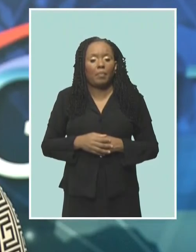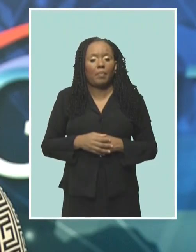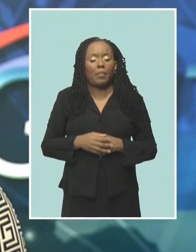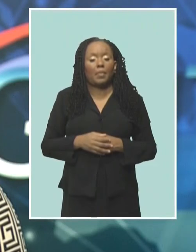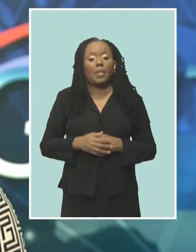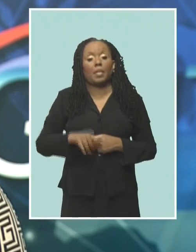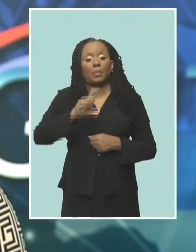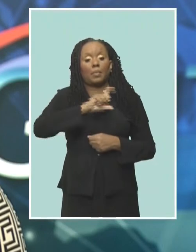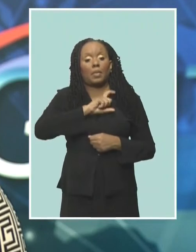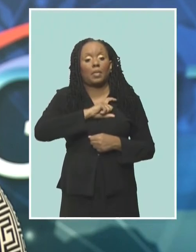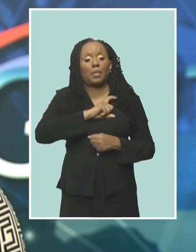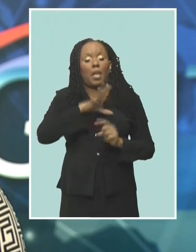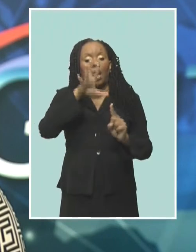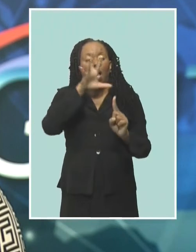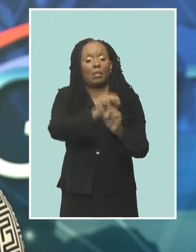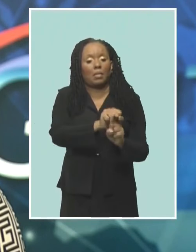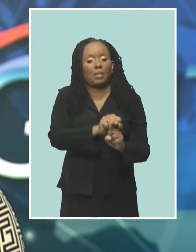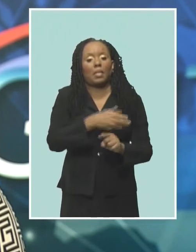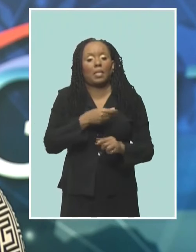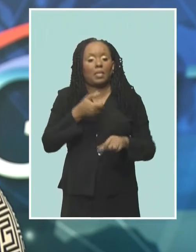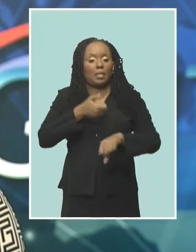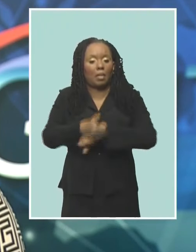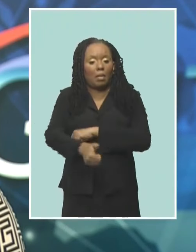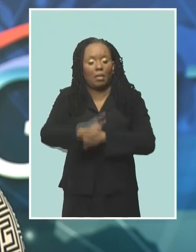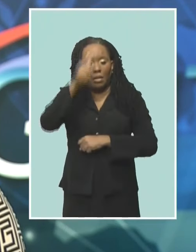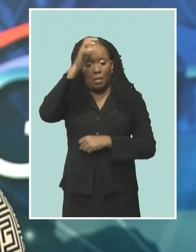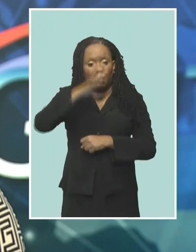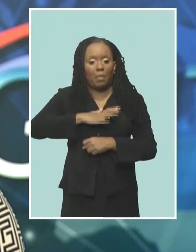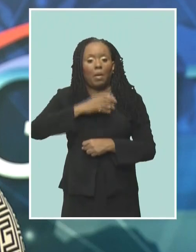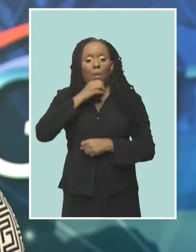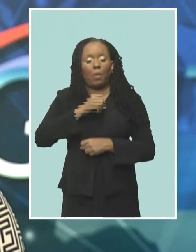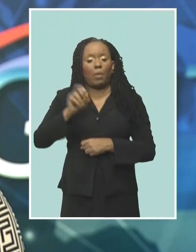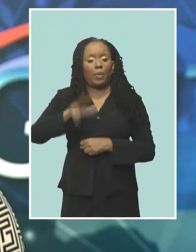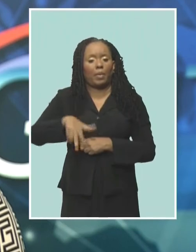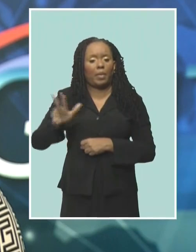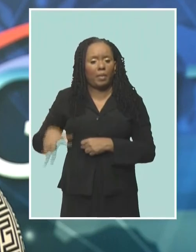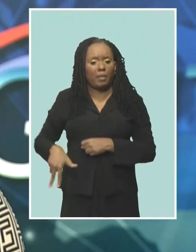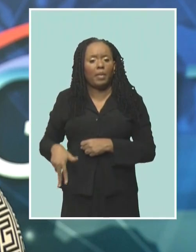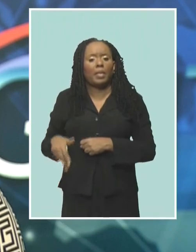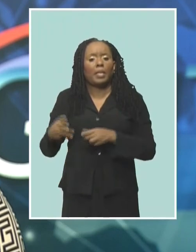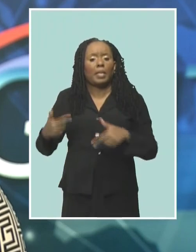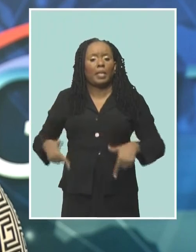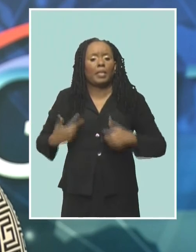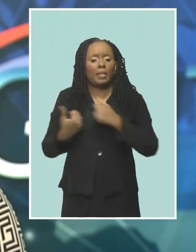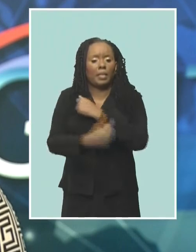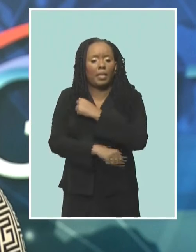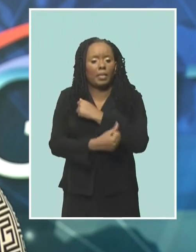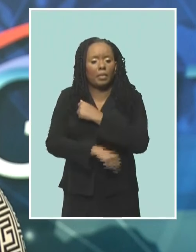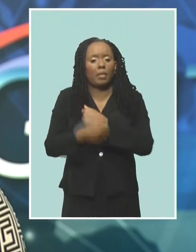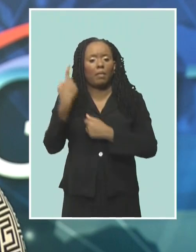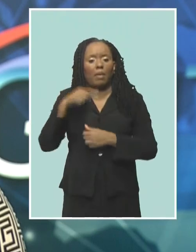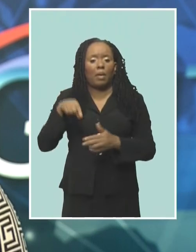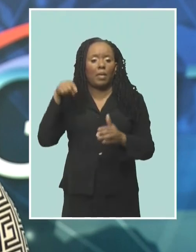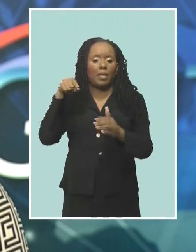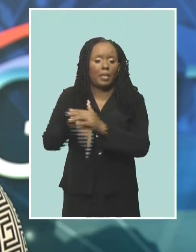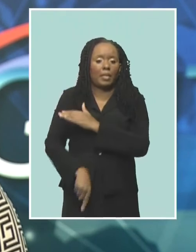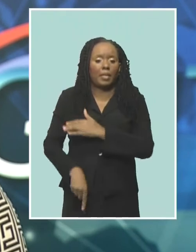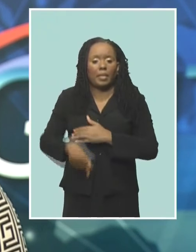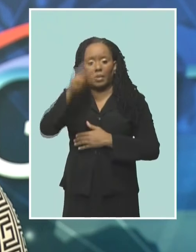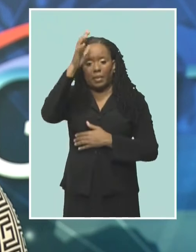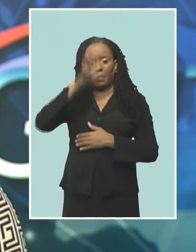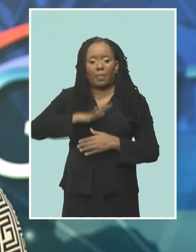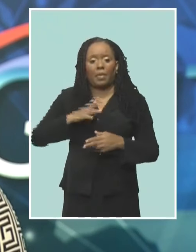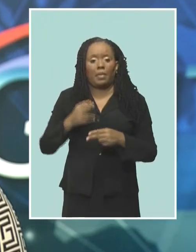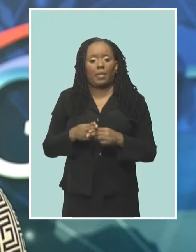Police have arrested and charged a 33-year-old Chalky Mount St. Andrew man in connection with the murder of Seth Batson.